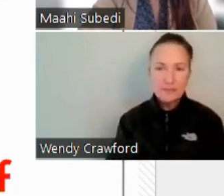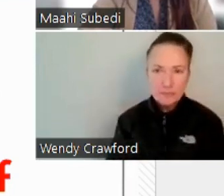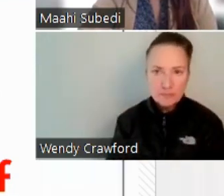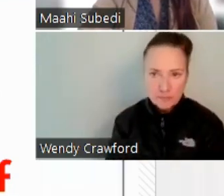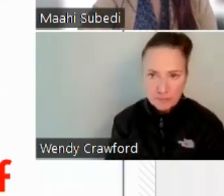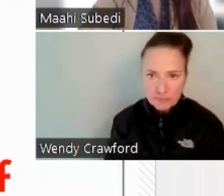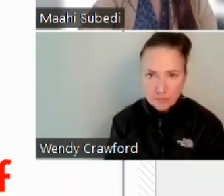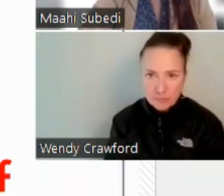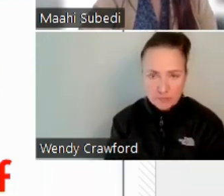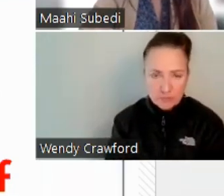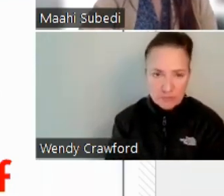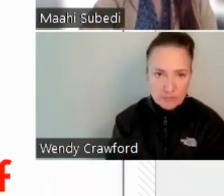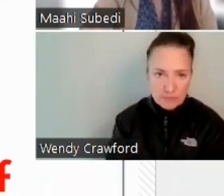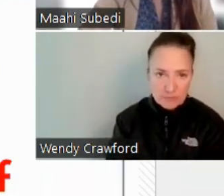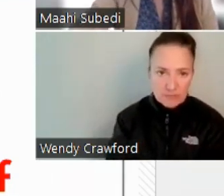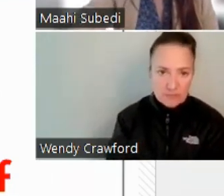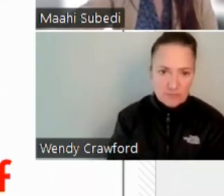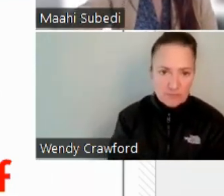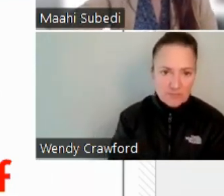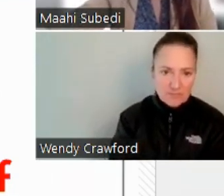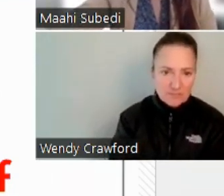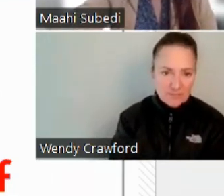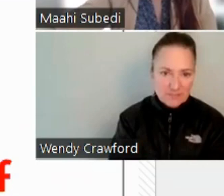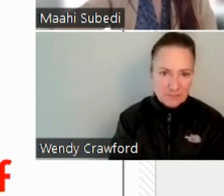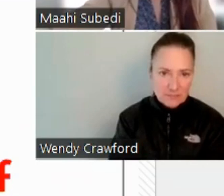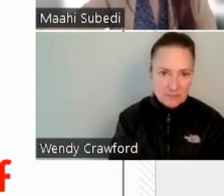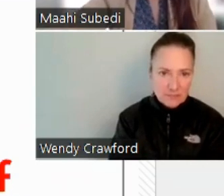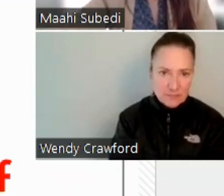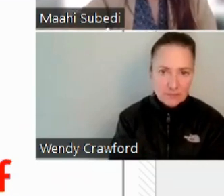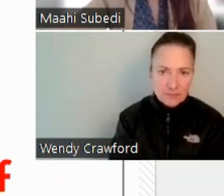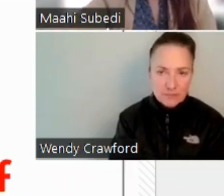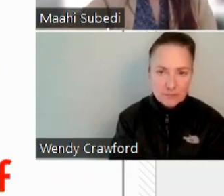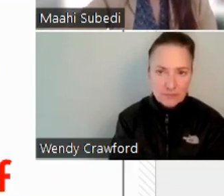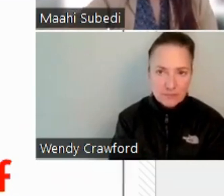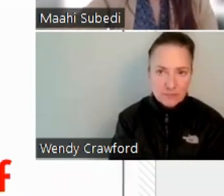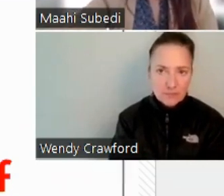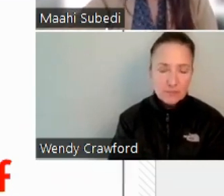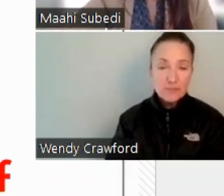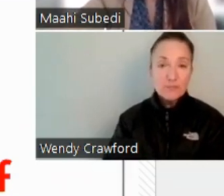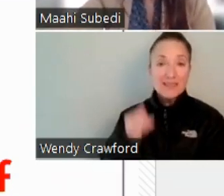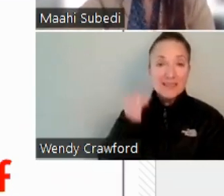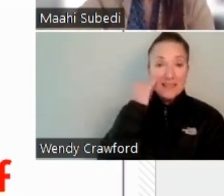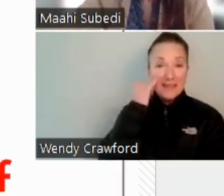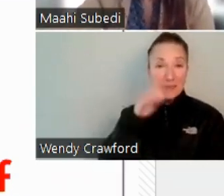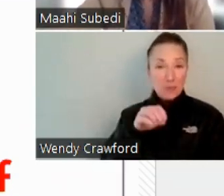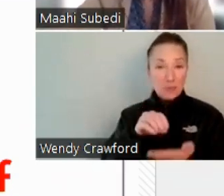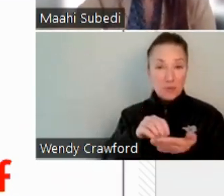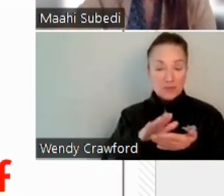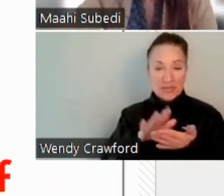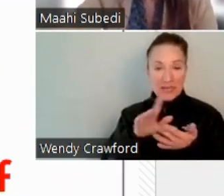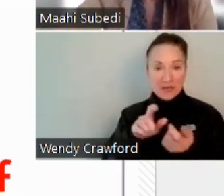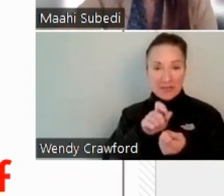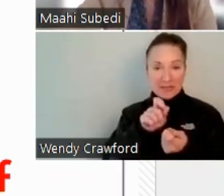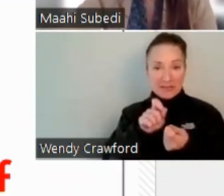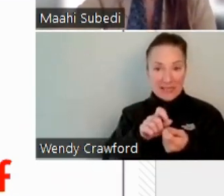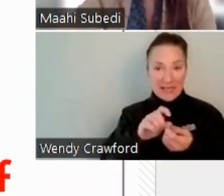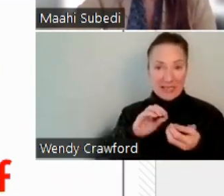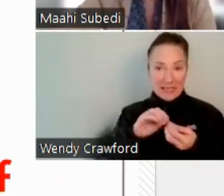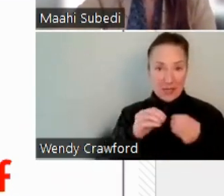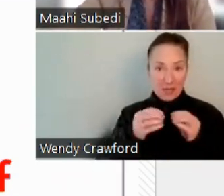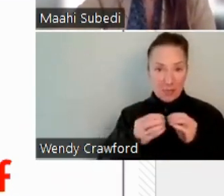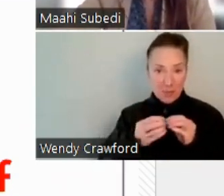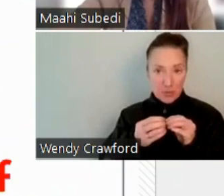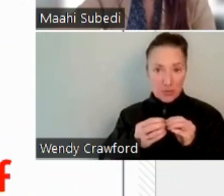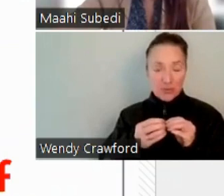put numbers like this on your resume, like 47, 38, 57, 25, 50,000, I promise if you